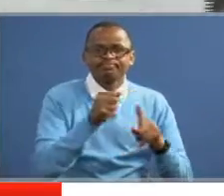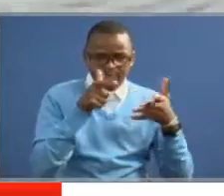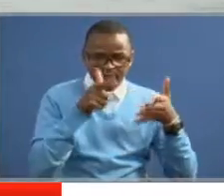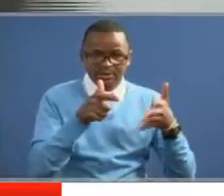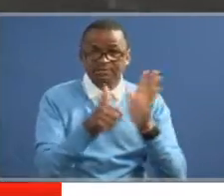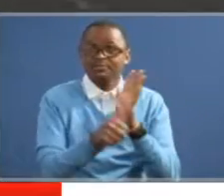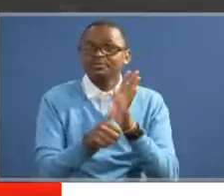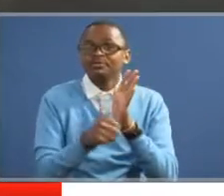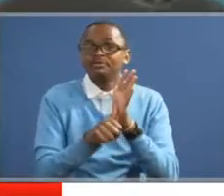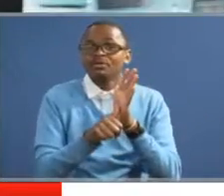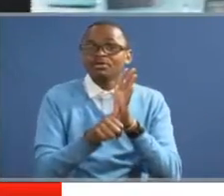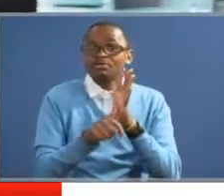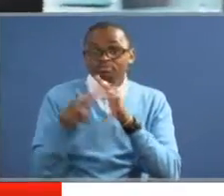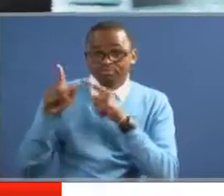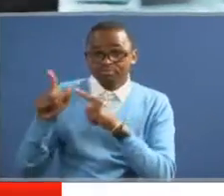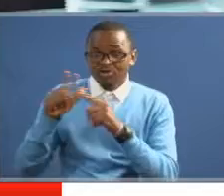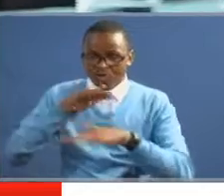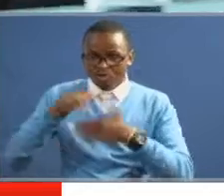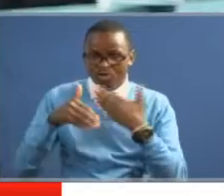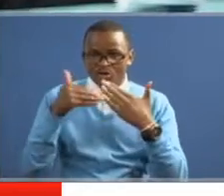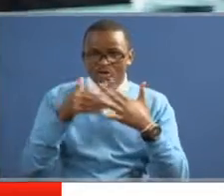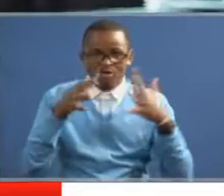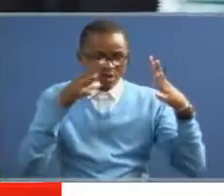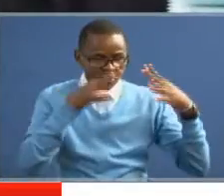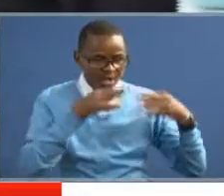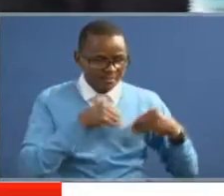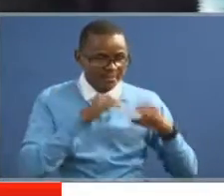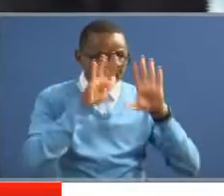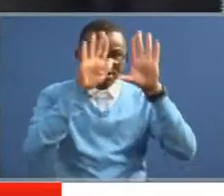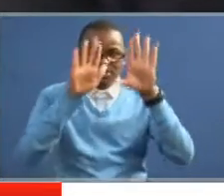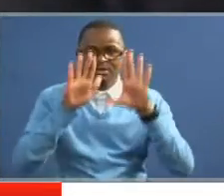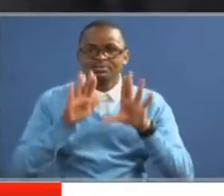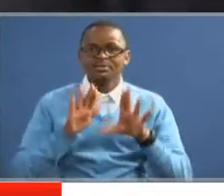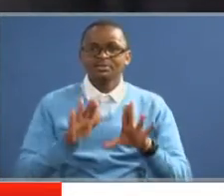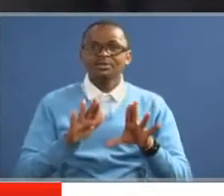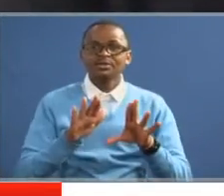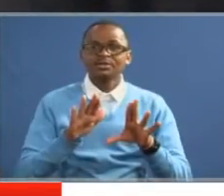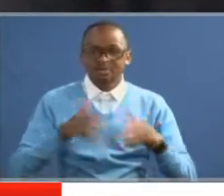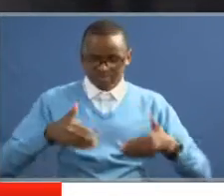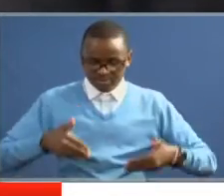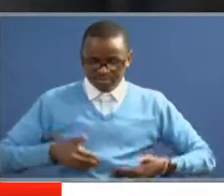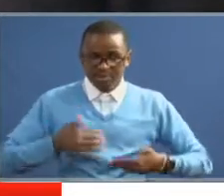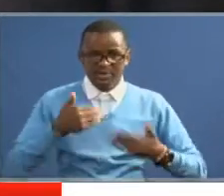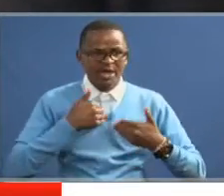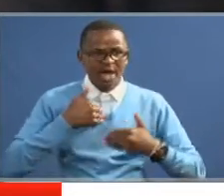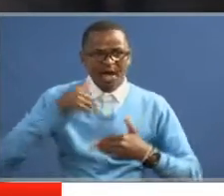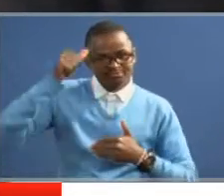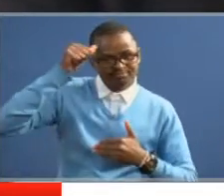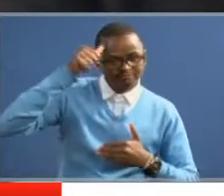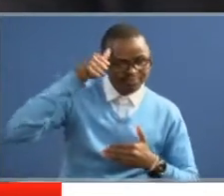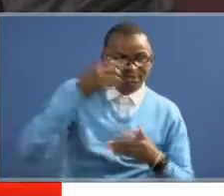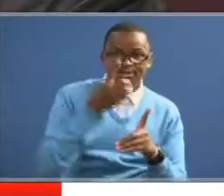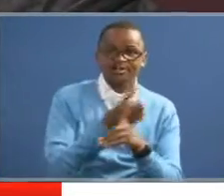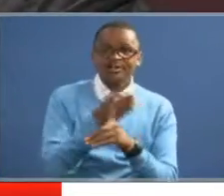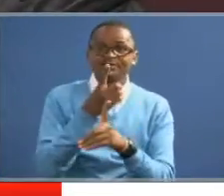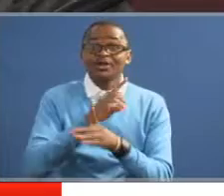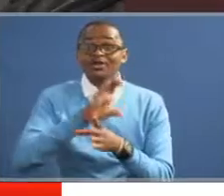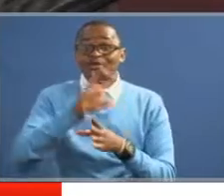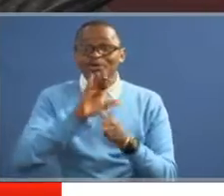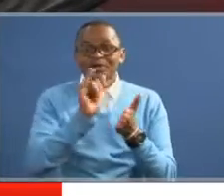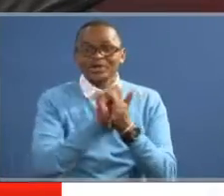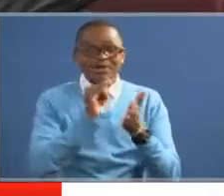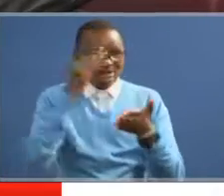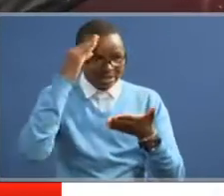jinamizi hili, washikadau hawa wote wamekubaliana kwamba ipo haja kubwa sana ya vijana kuwa na ujuzi wa taaluma zile